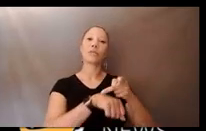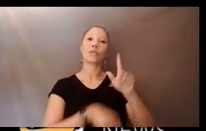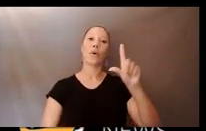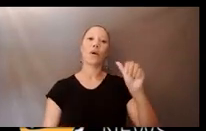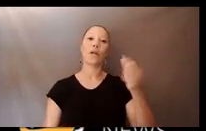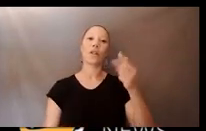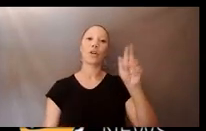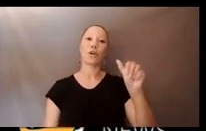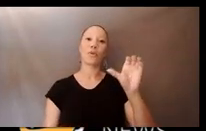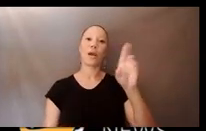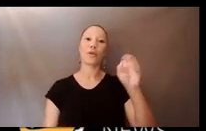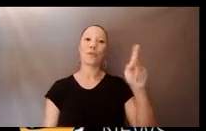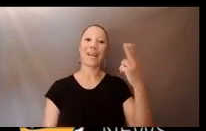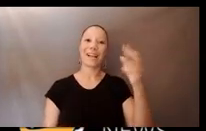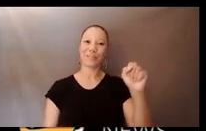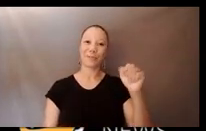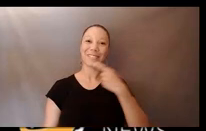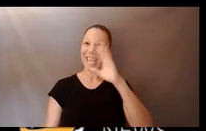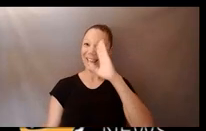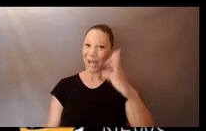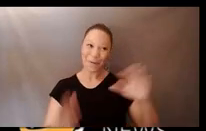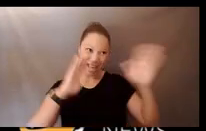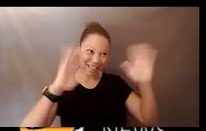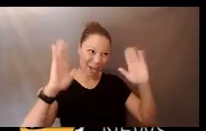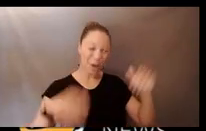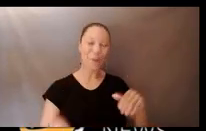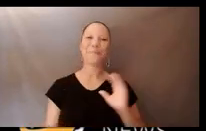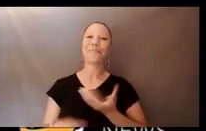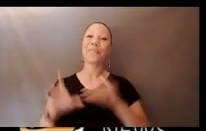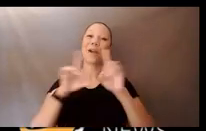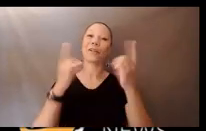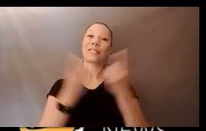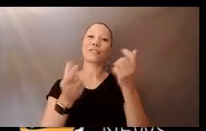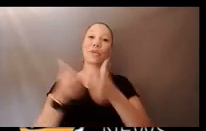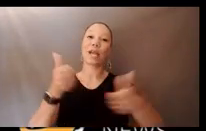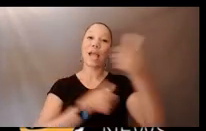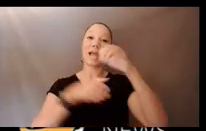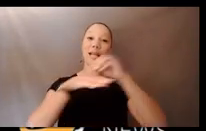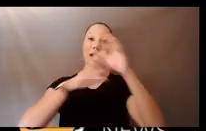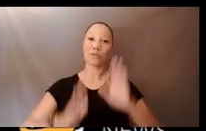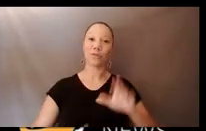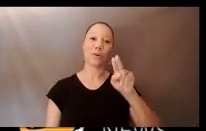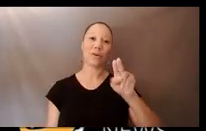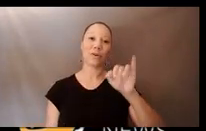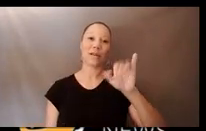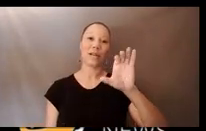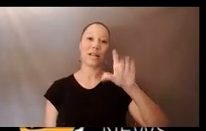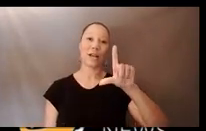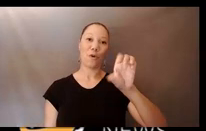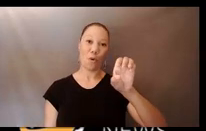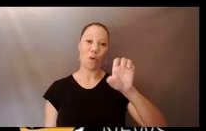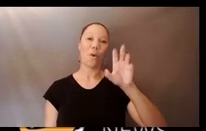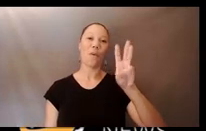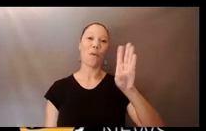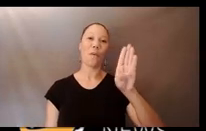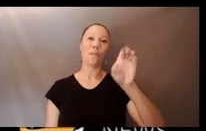Jennifer. Hello. We also have our district head counselor, Miss Nicole Brown. She's here with us as